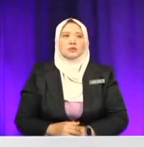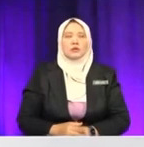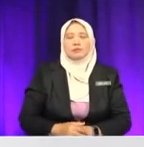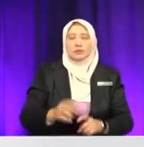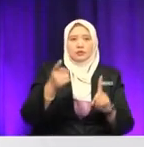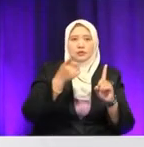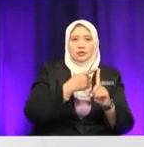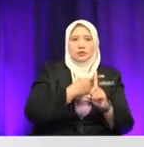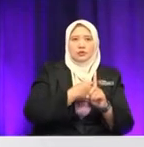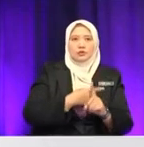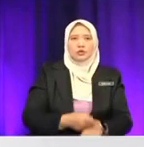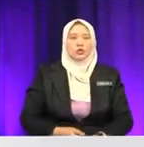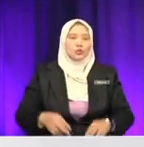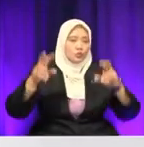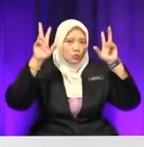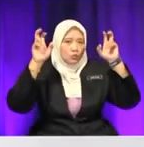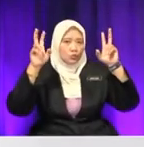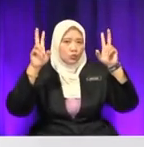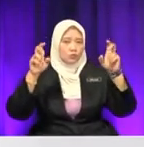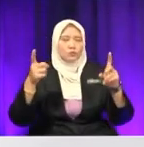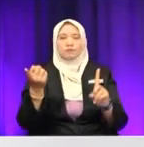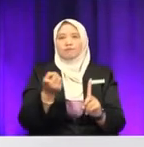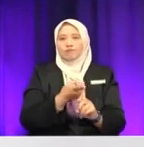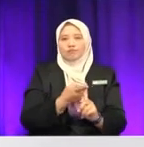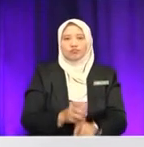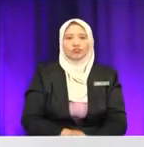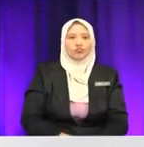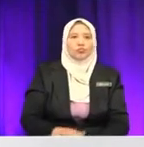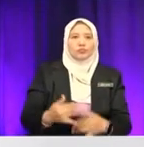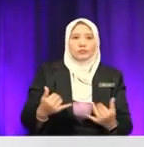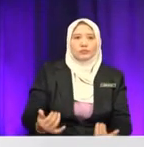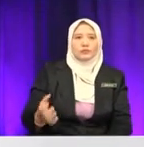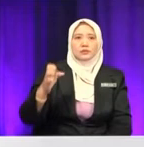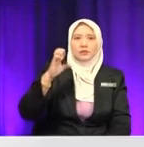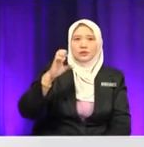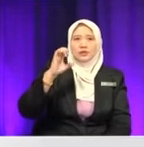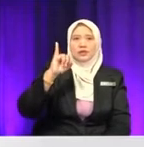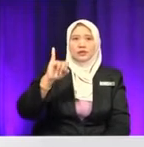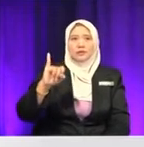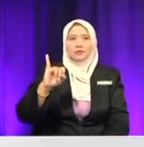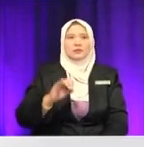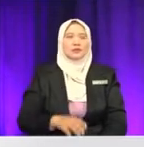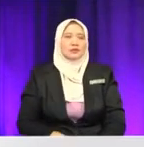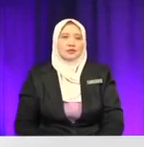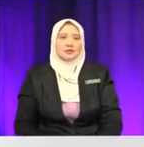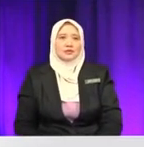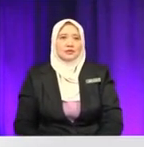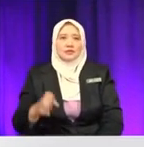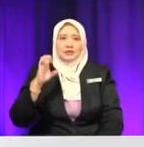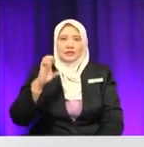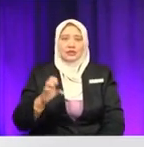right. So now let's go to our E1. Mm-hmm. So follow me, guys. E1, follow me.